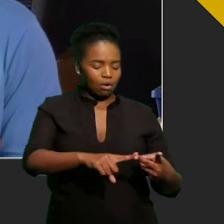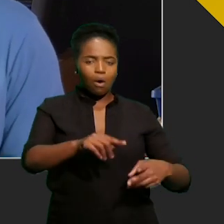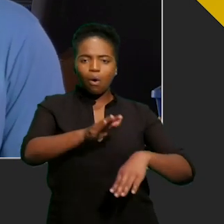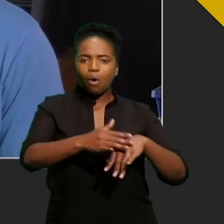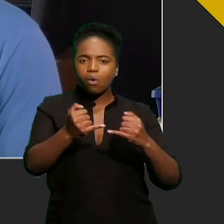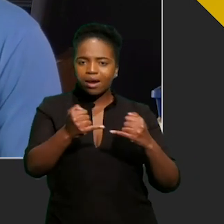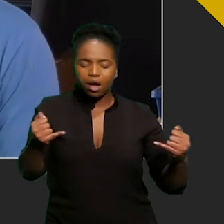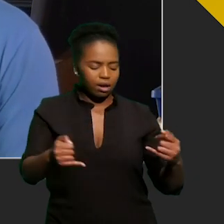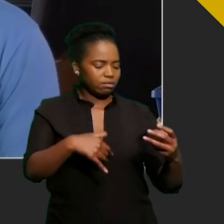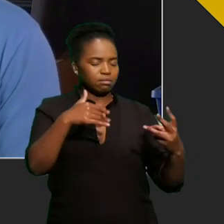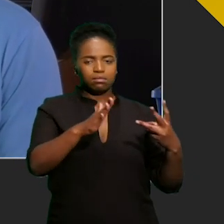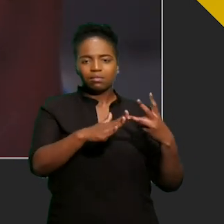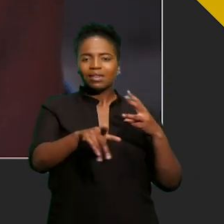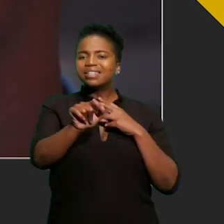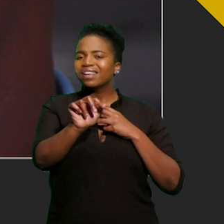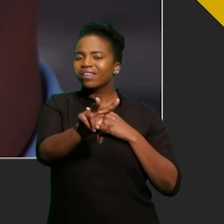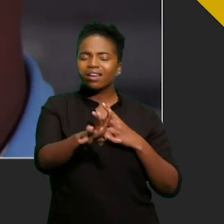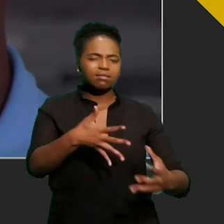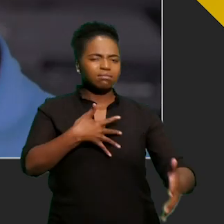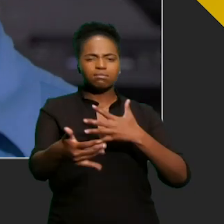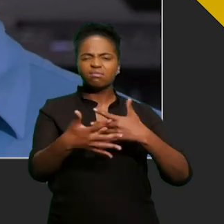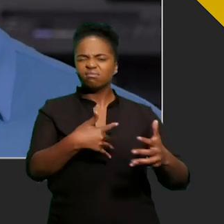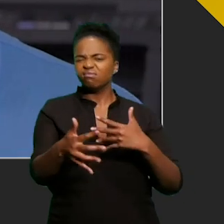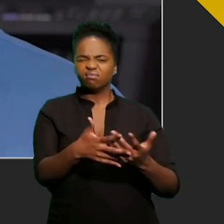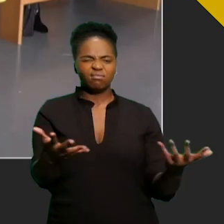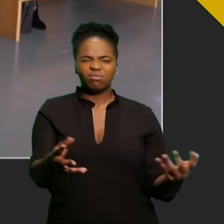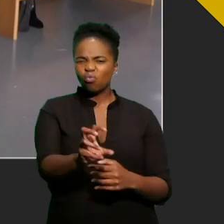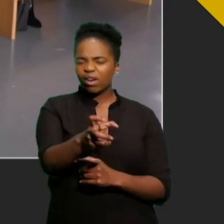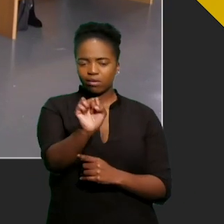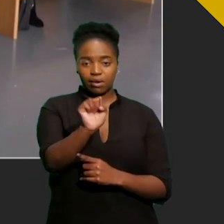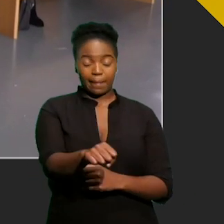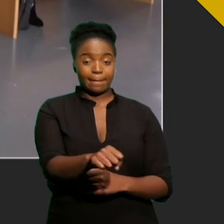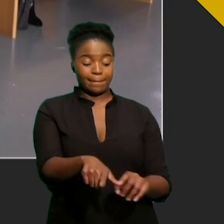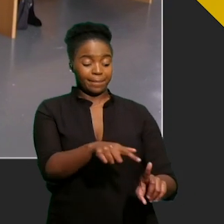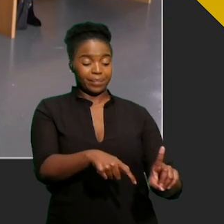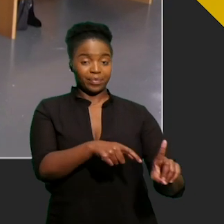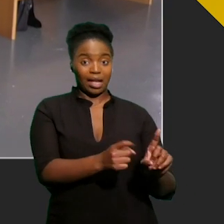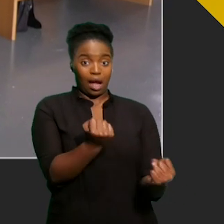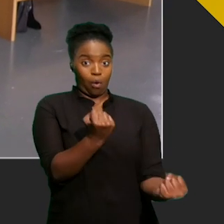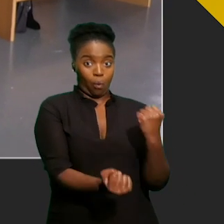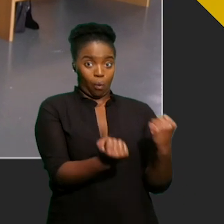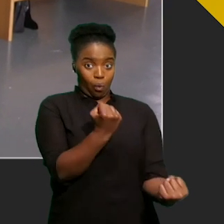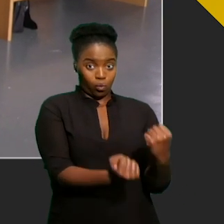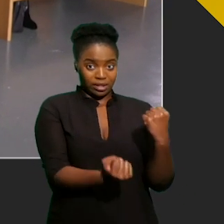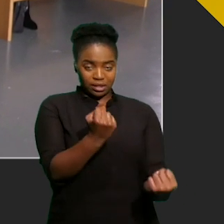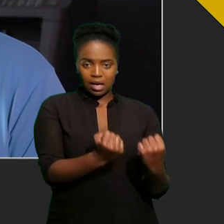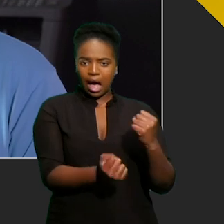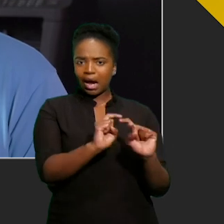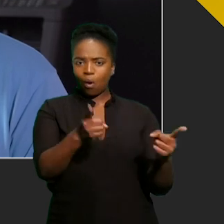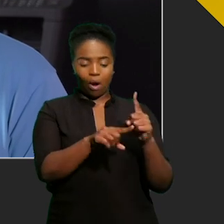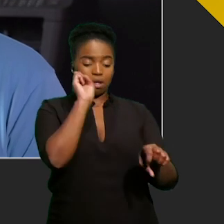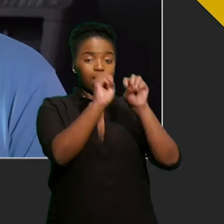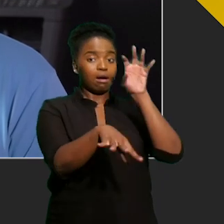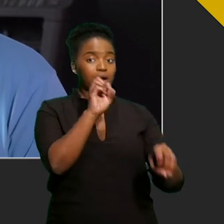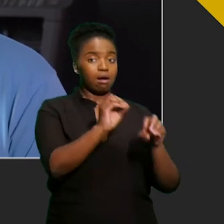noma kwi-broadcasting. Ake sithathe a-journalist, a-reporter, a-court. Kunemithetho yasekhotha, akakwazi ukufaka